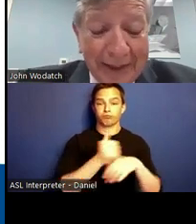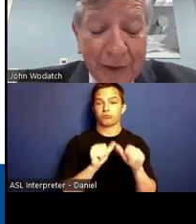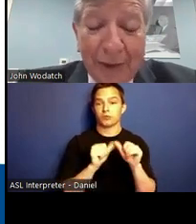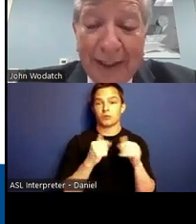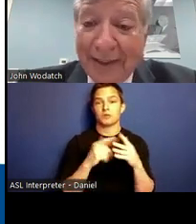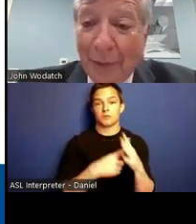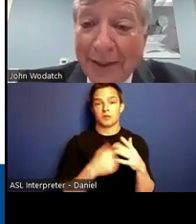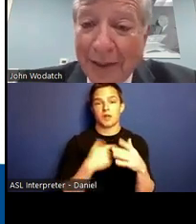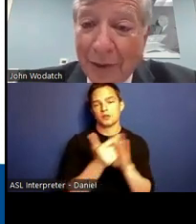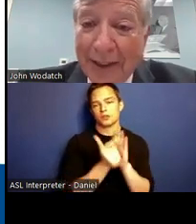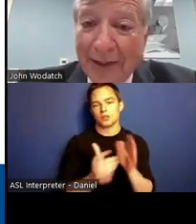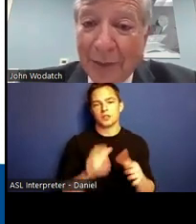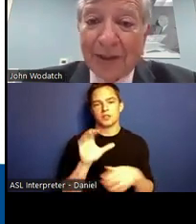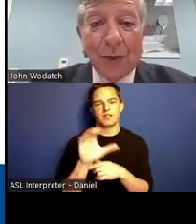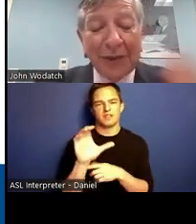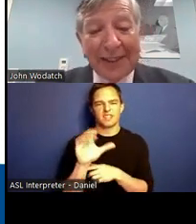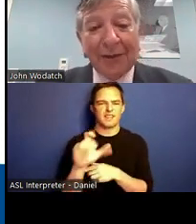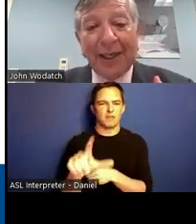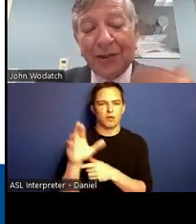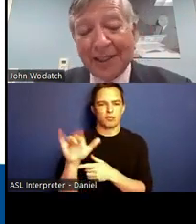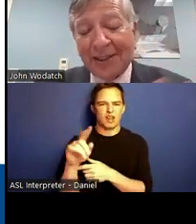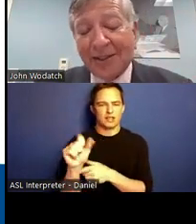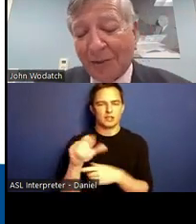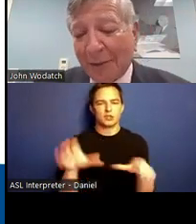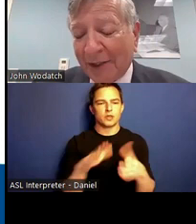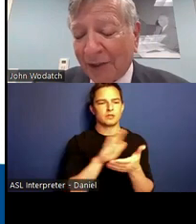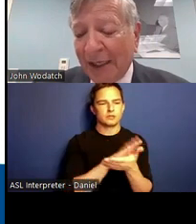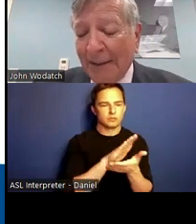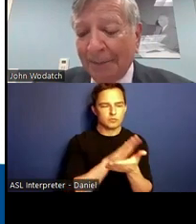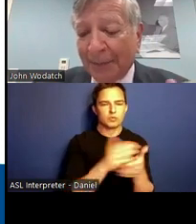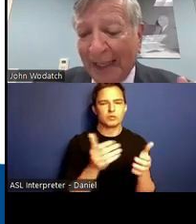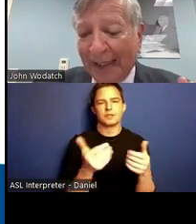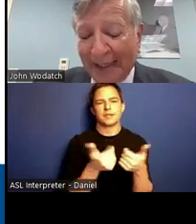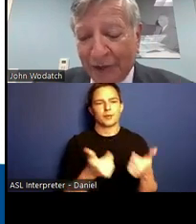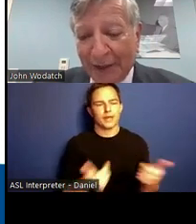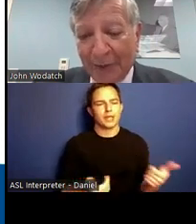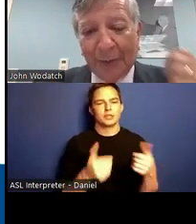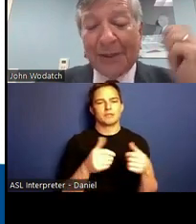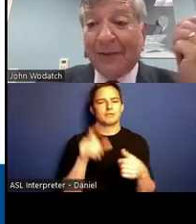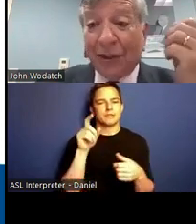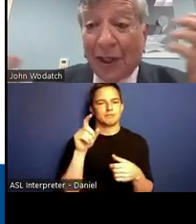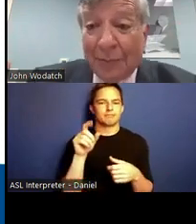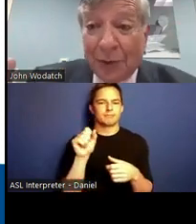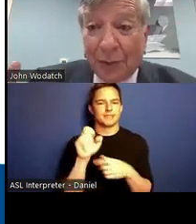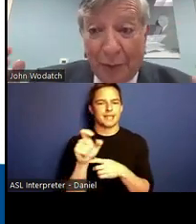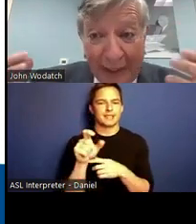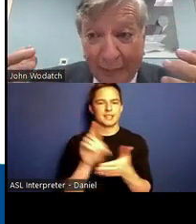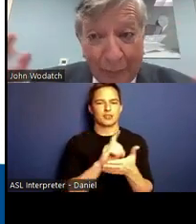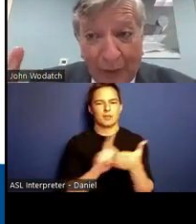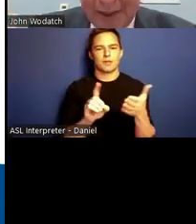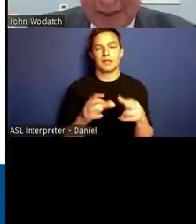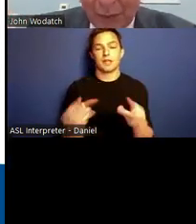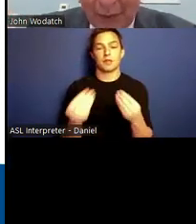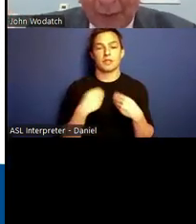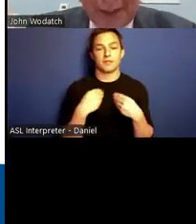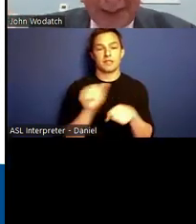was an attorney, a civil rights attorney, doing school desegregation, sex discrimination. at HEW and was given the job to, okay,